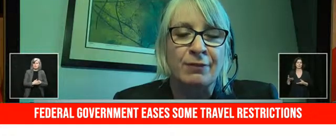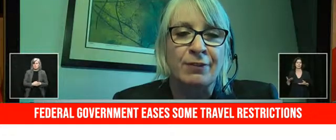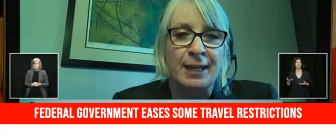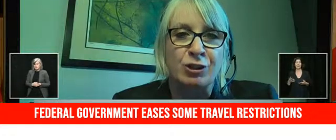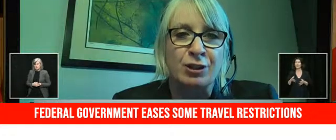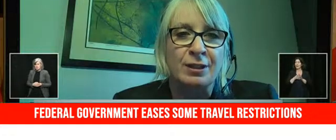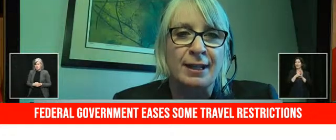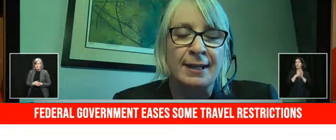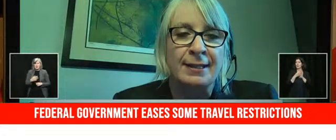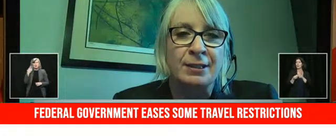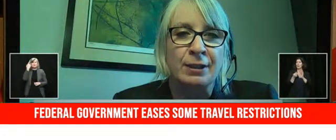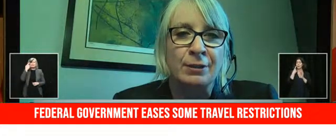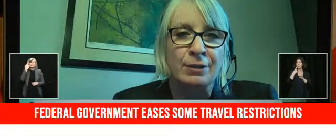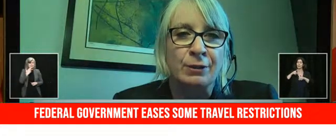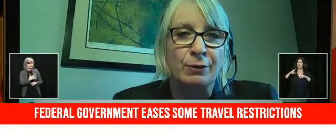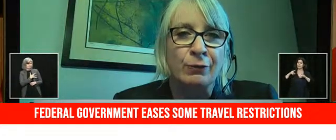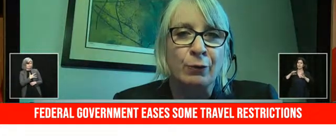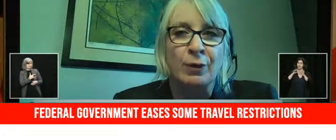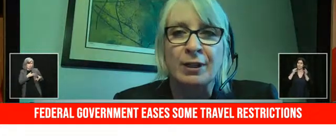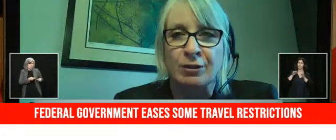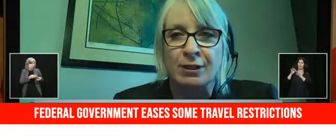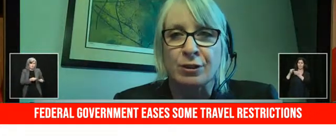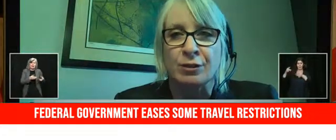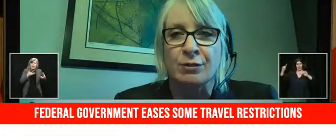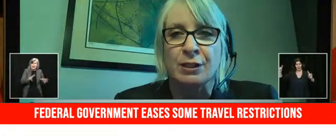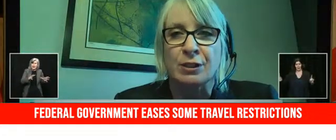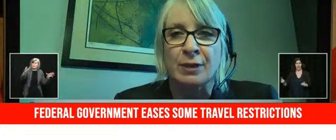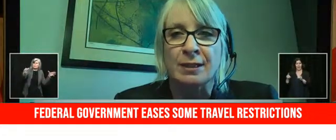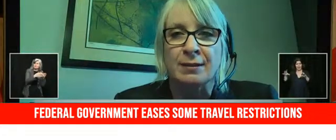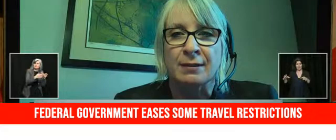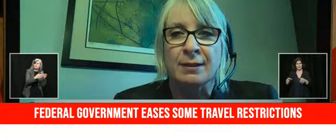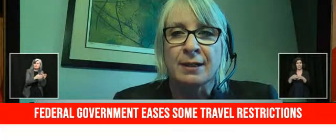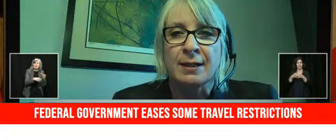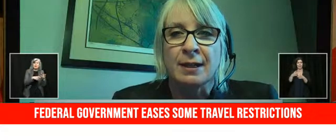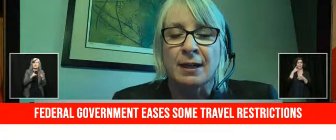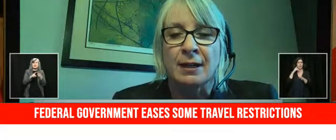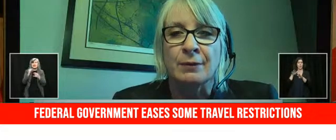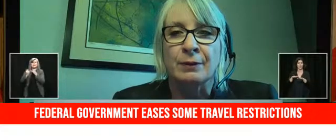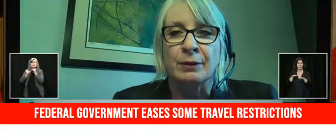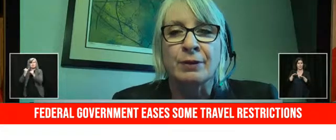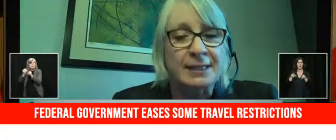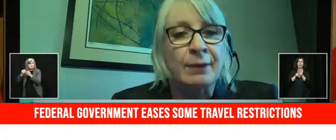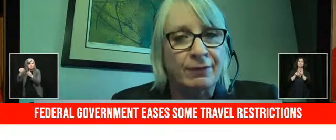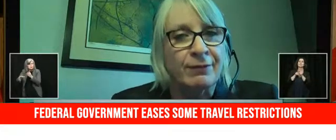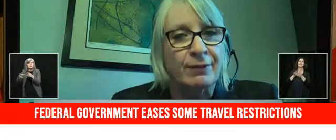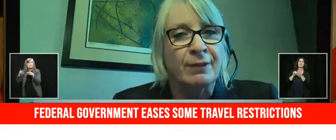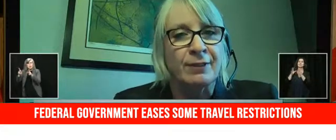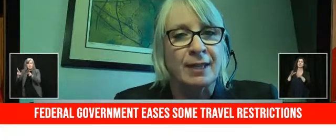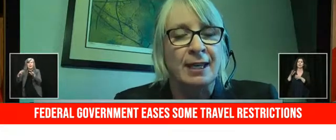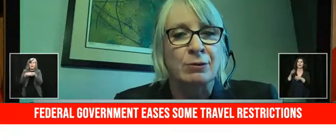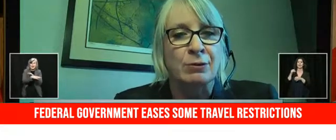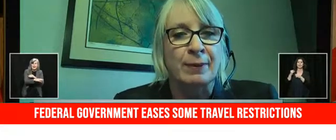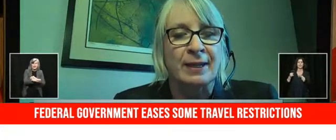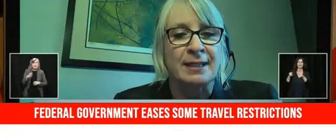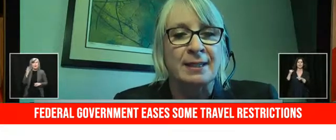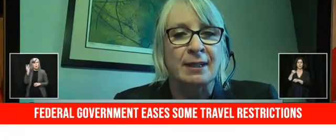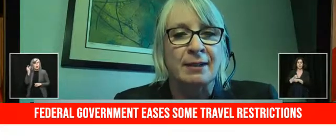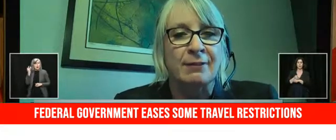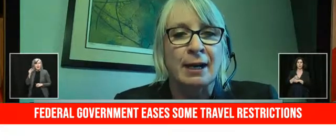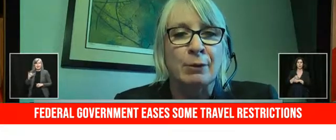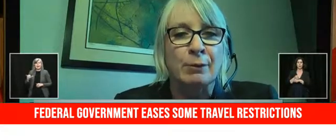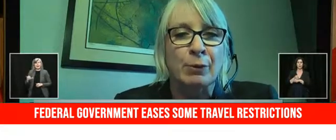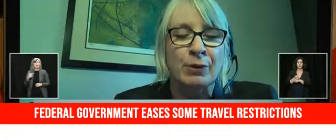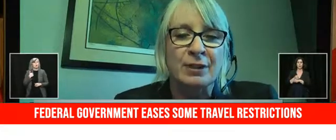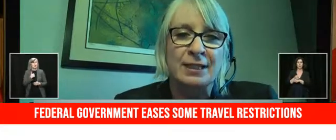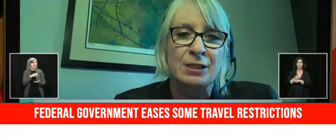reunification and also for international students rests on learnings that we've gained through the pandemic